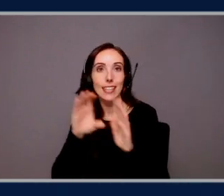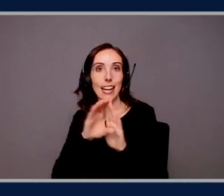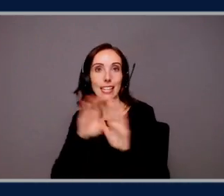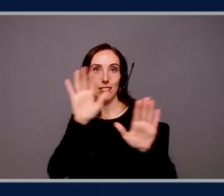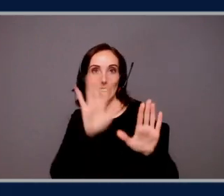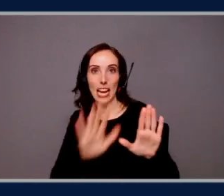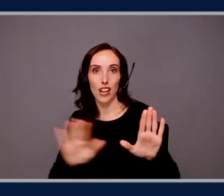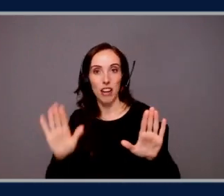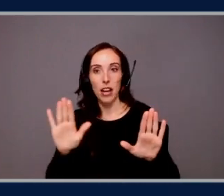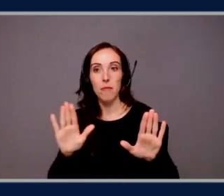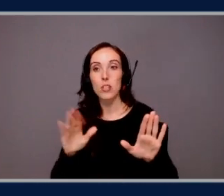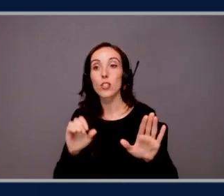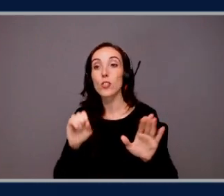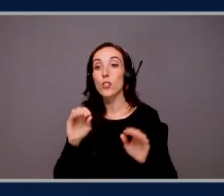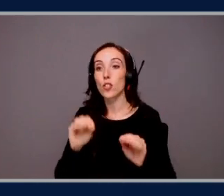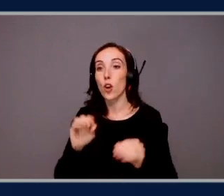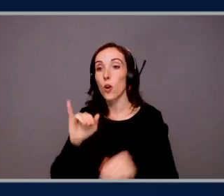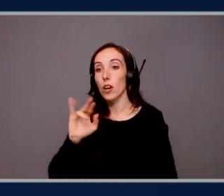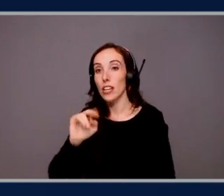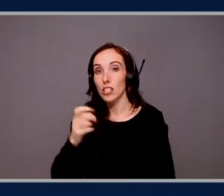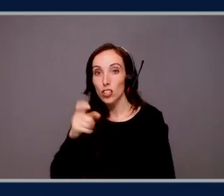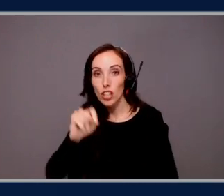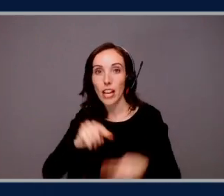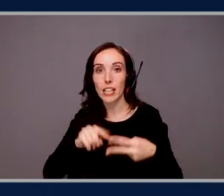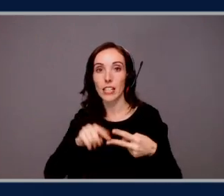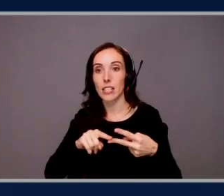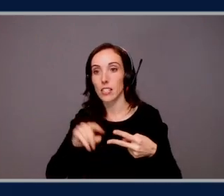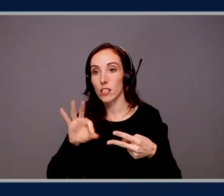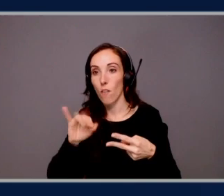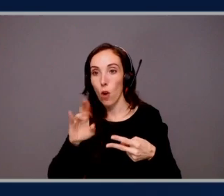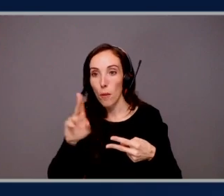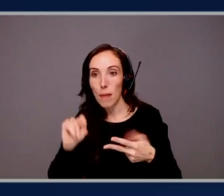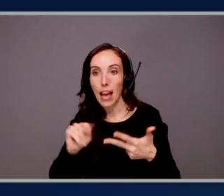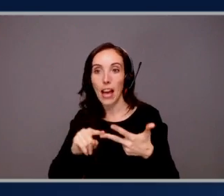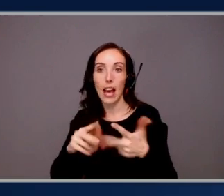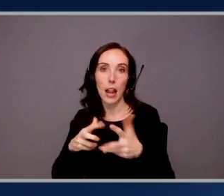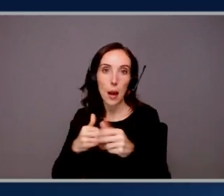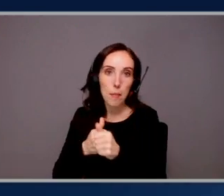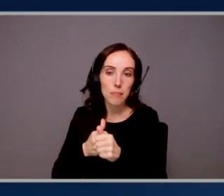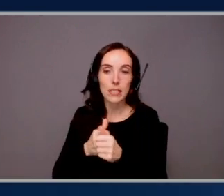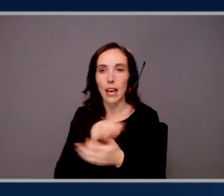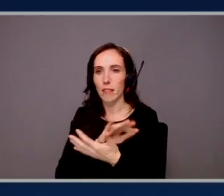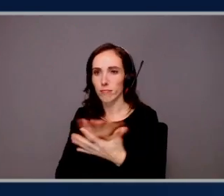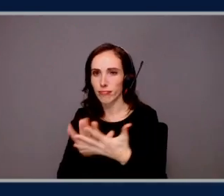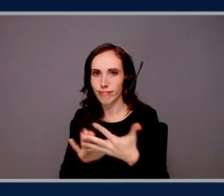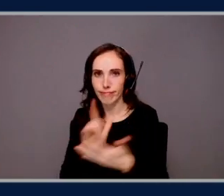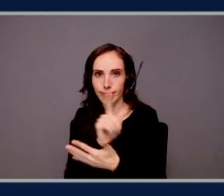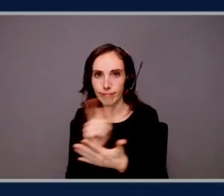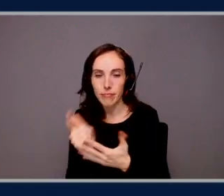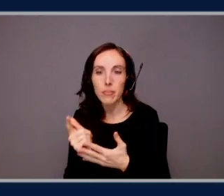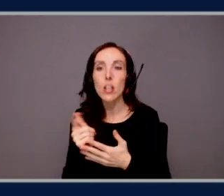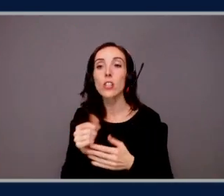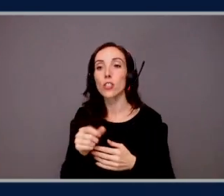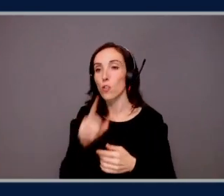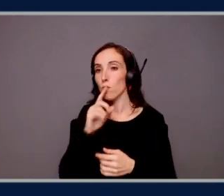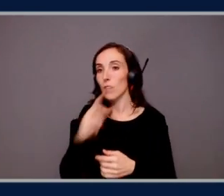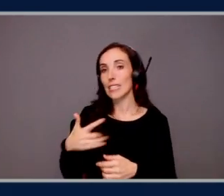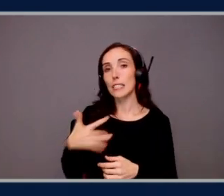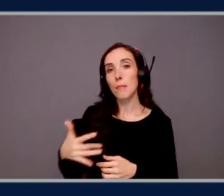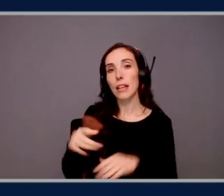here. So ingest, format, load data, update catalog, and then we're going to get that into a data lake, which is traditionally done in Amazon